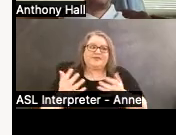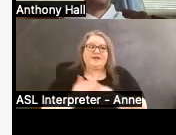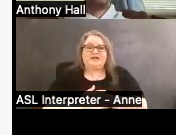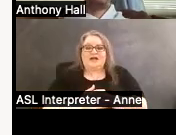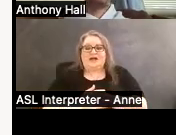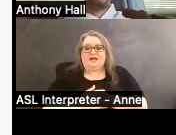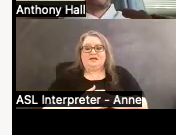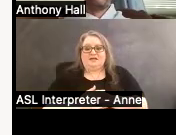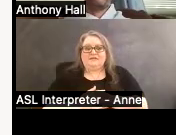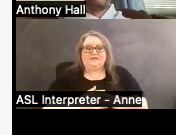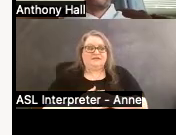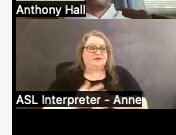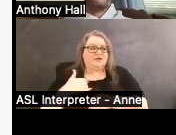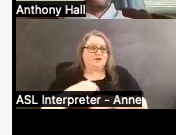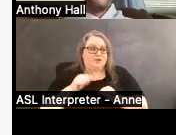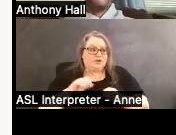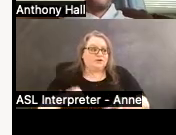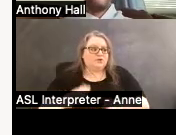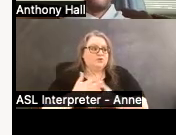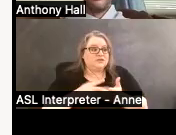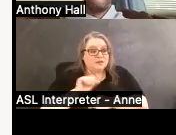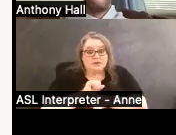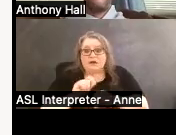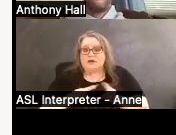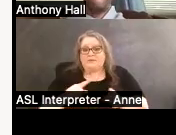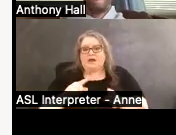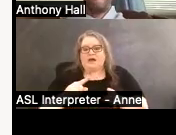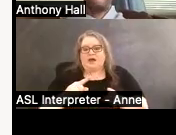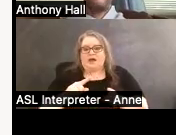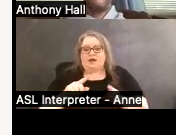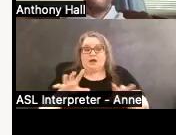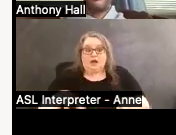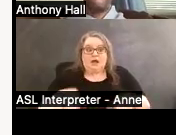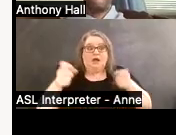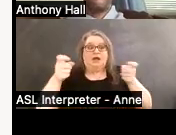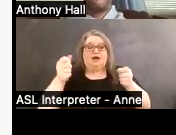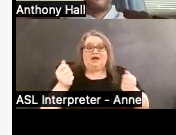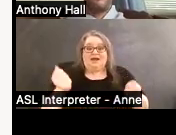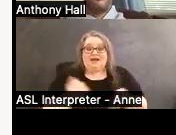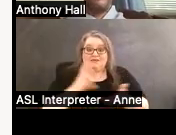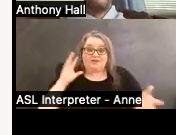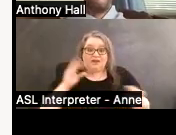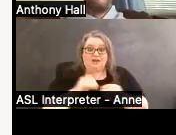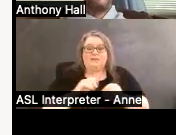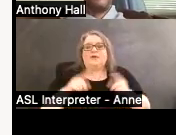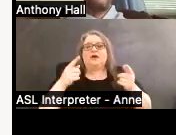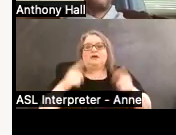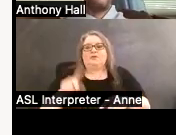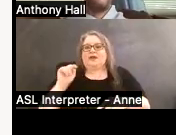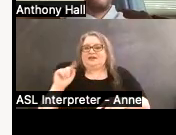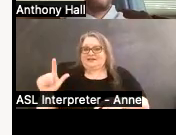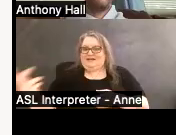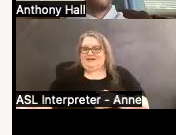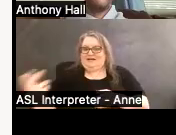we could do some of the work, but it wasn't like we could handle the entire thing. But once TL came on board, it totally